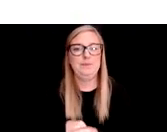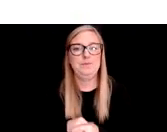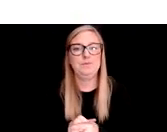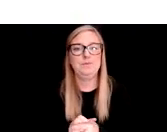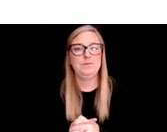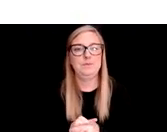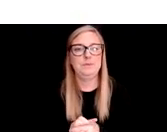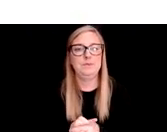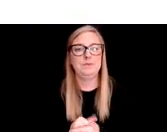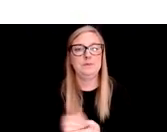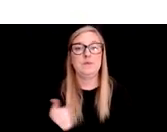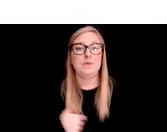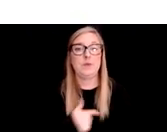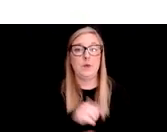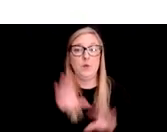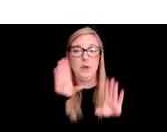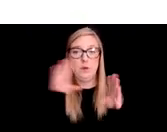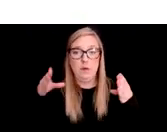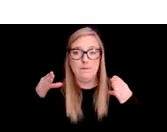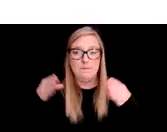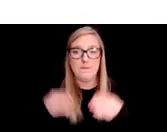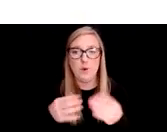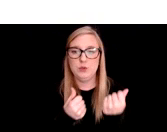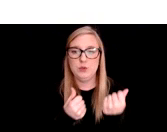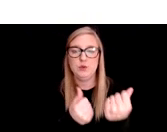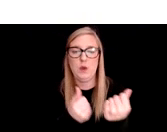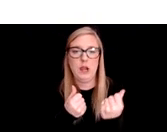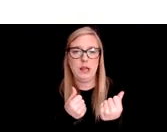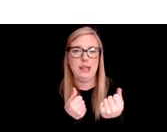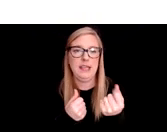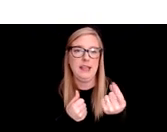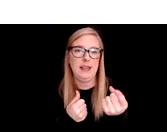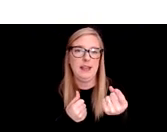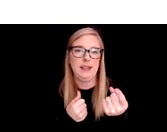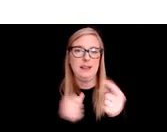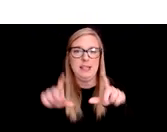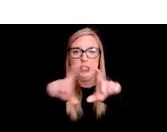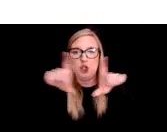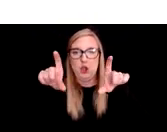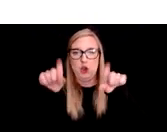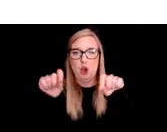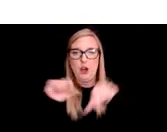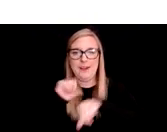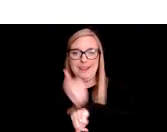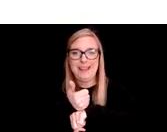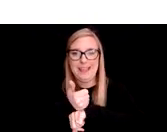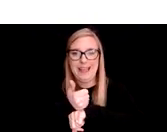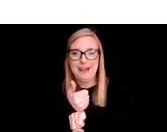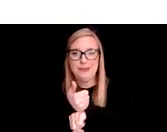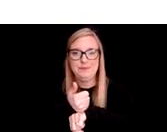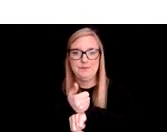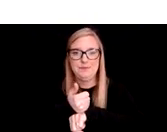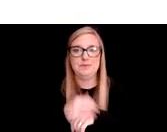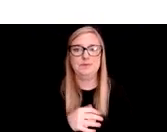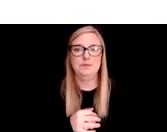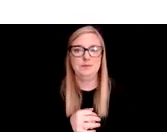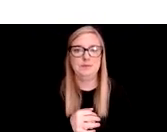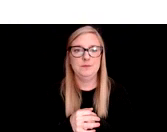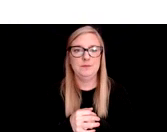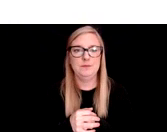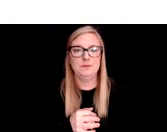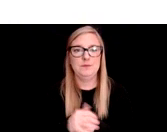we were focused very heavily on this card layout in some of the component structures that we had.